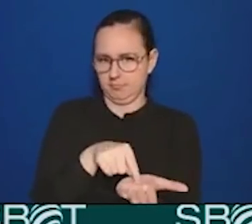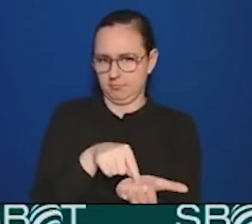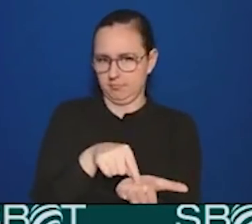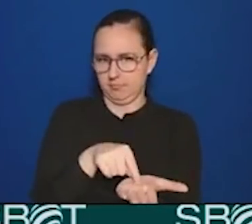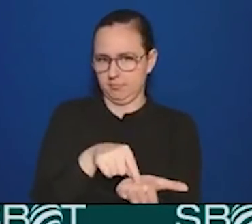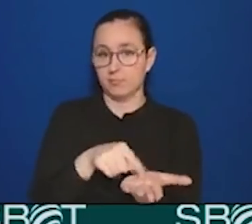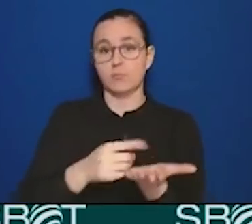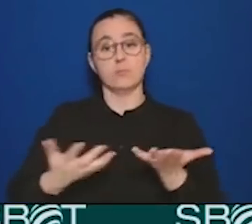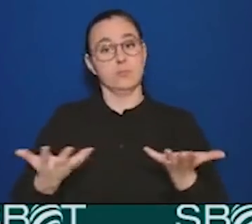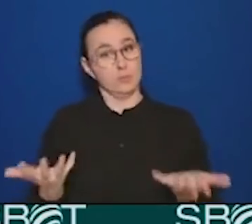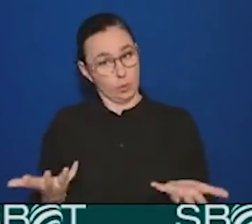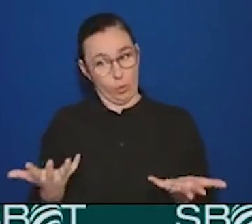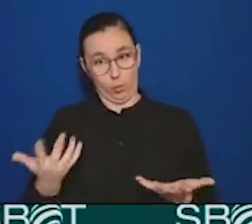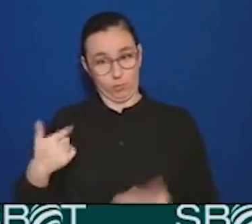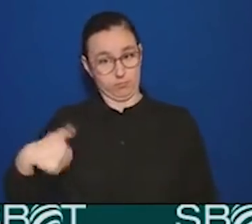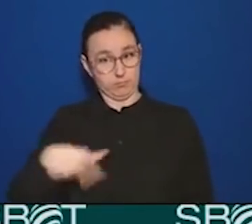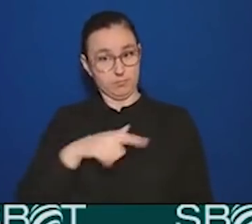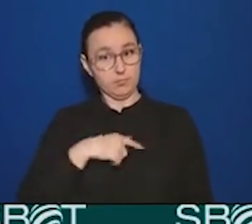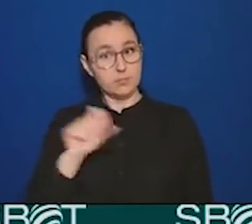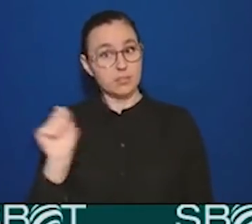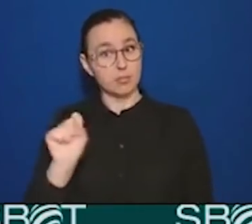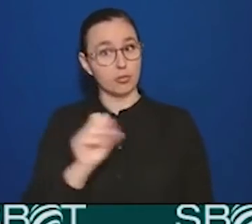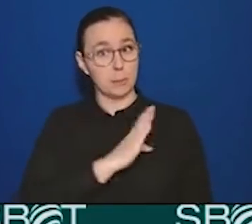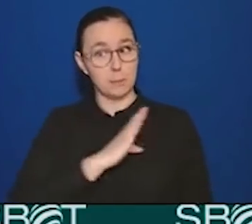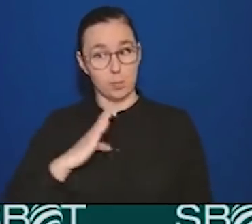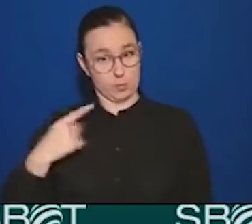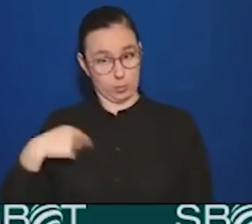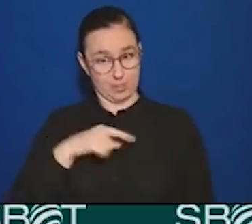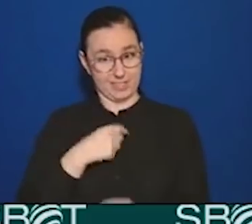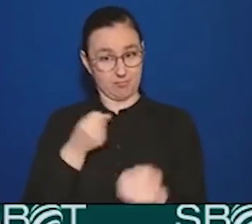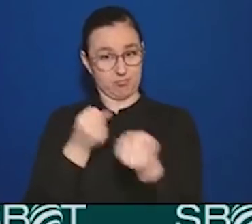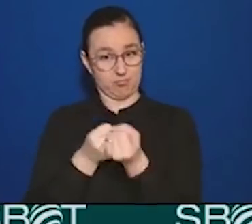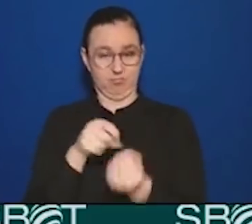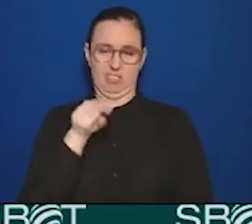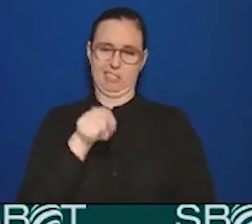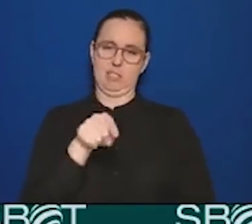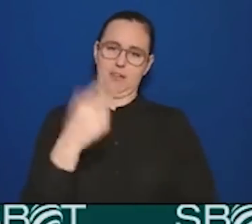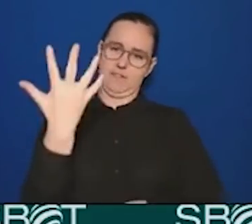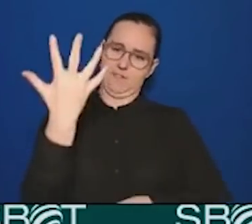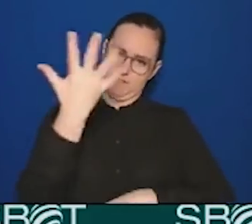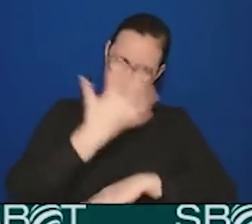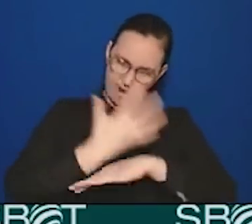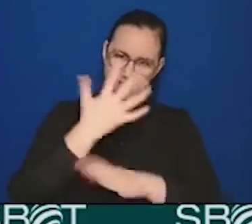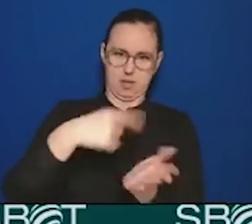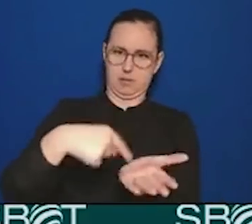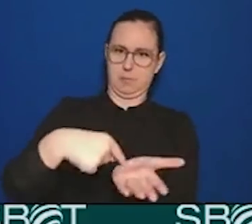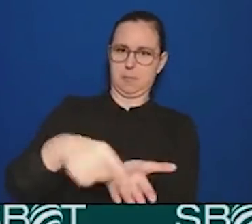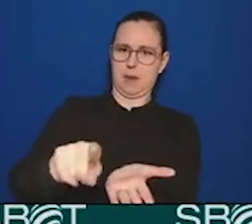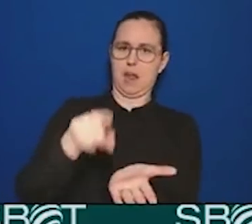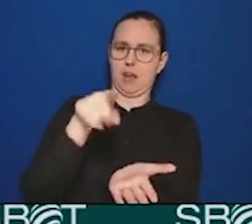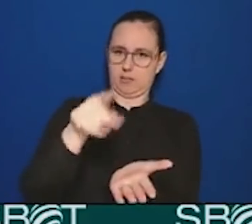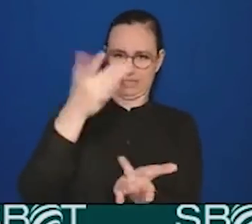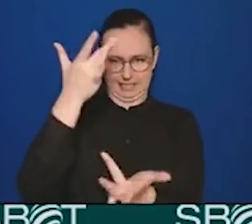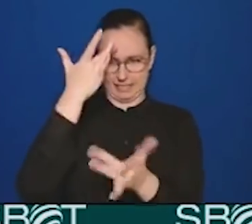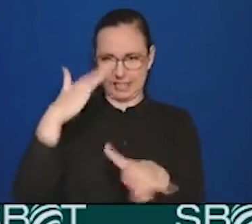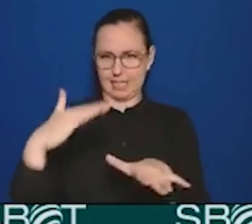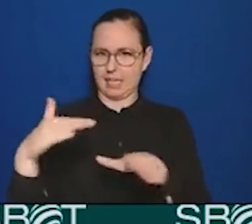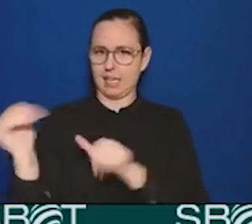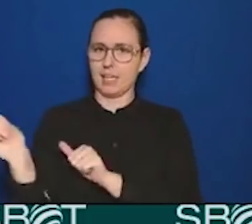supports 5 days of paid sick leave as mandated by the BC government as announced